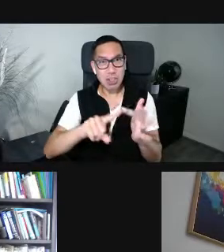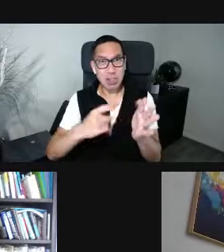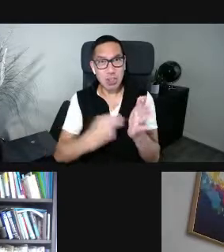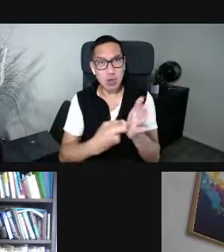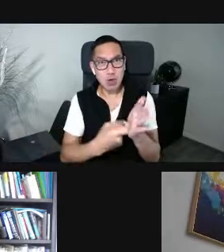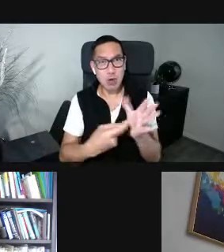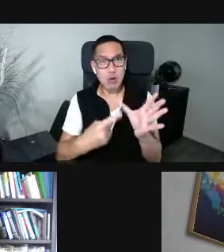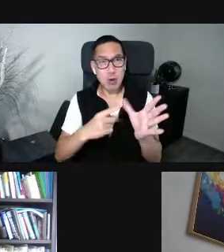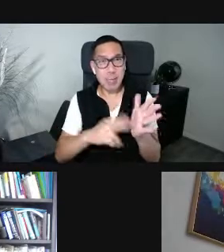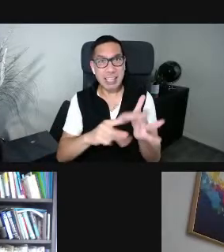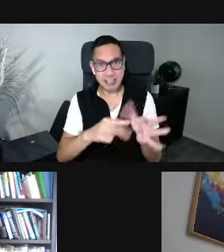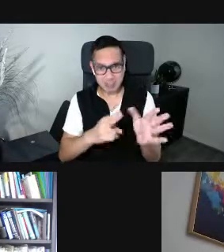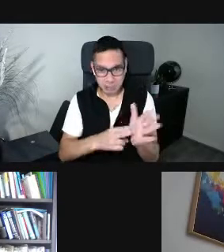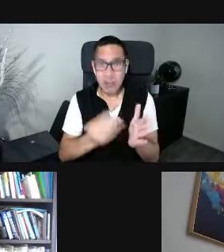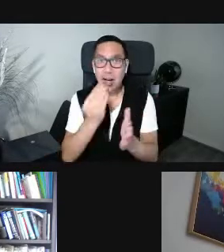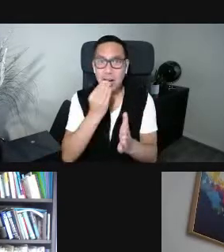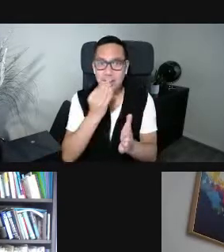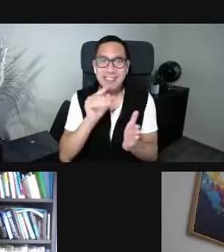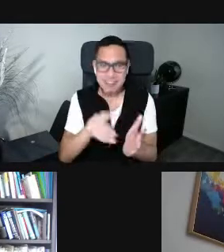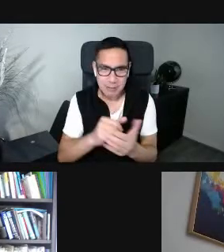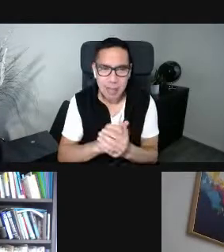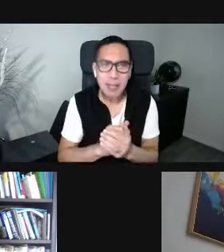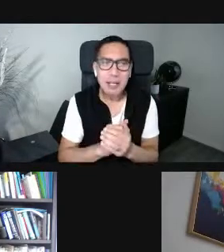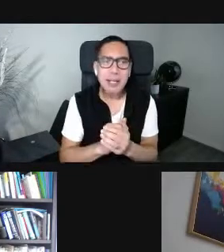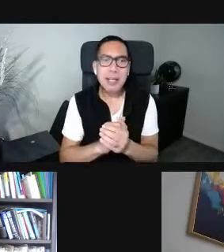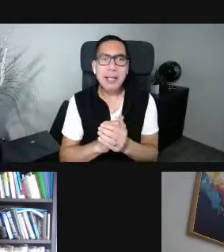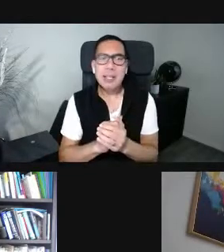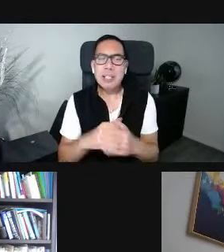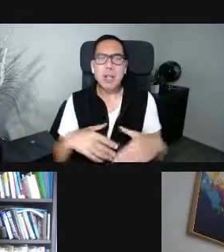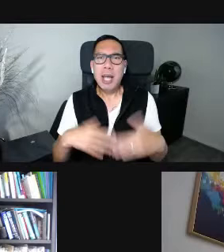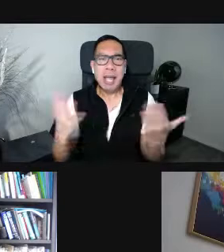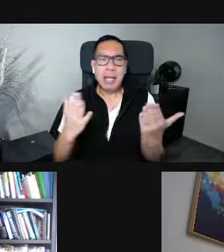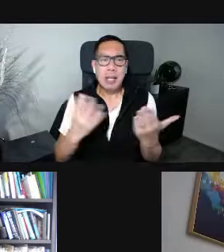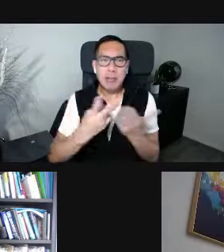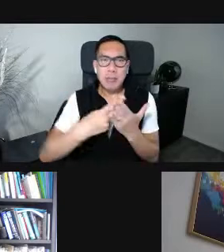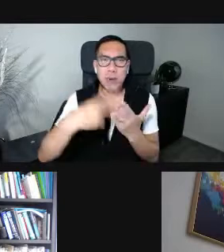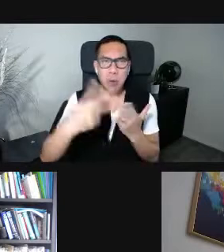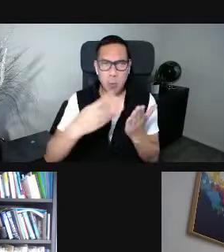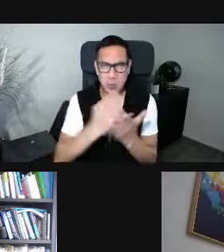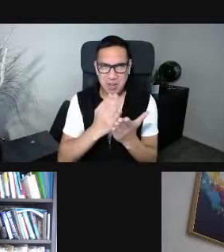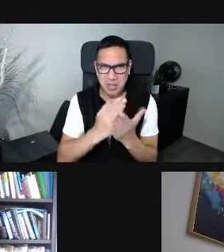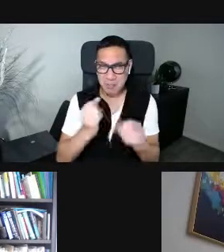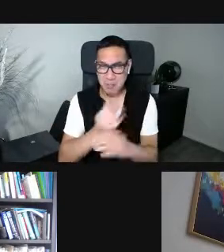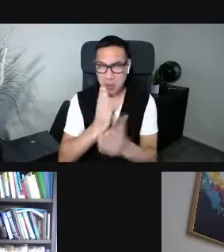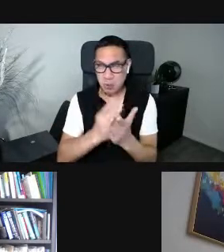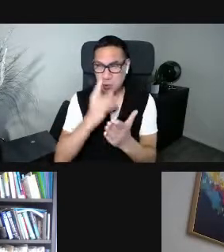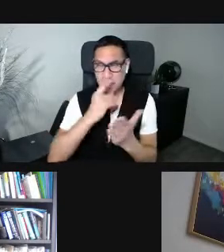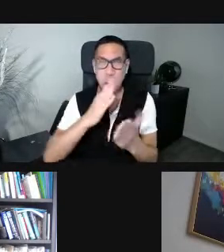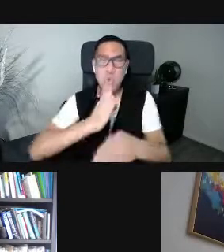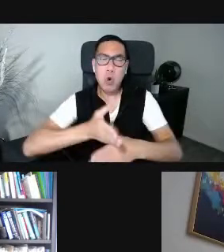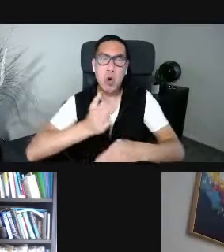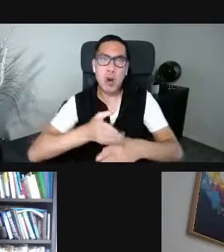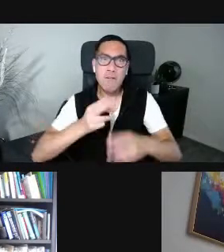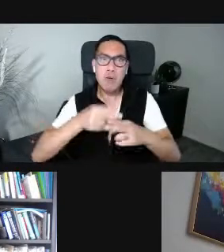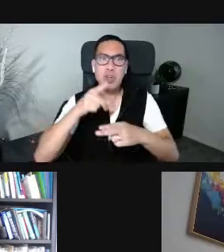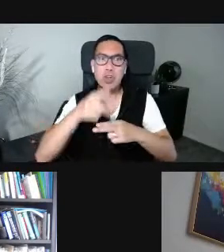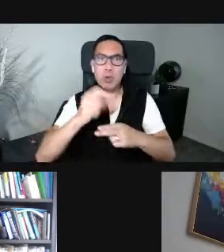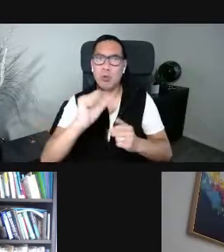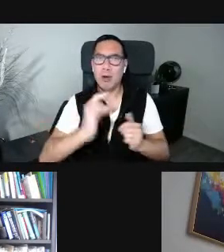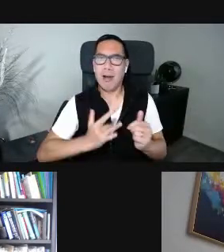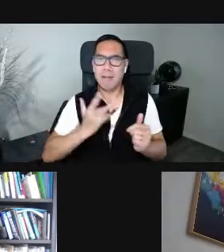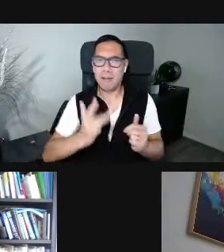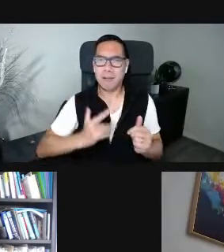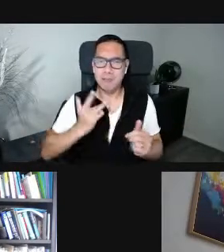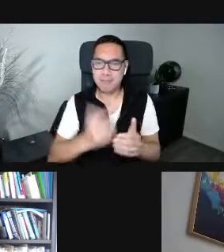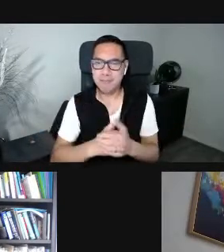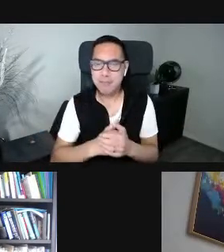And then as part of any sort of program, it's about making it work for you and in your life. So in terms of, there's